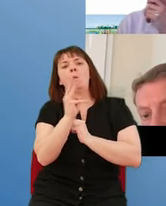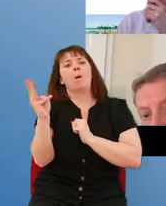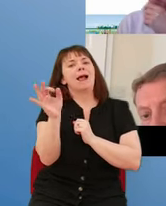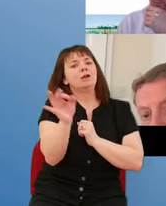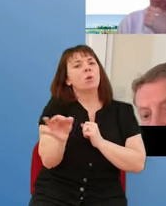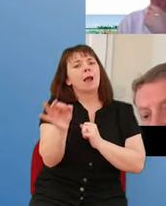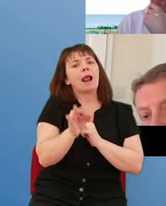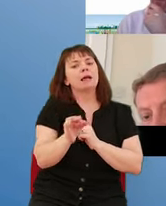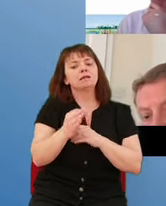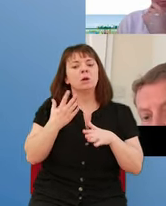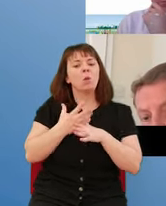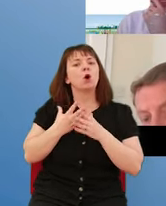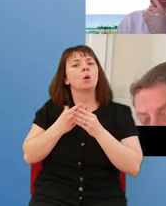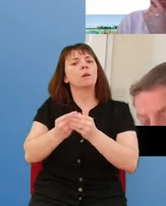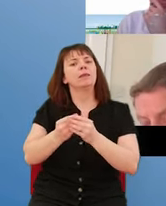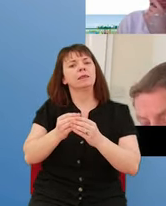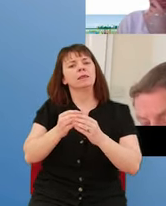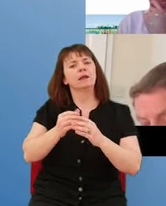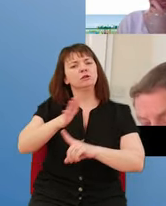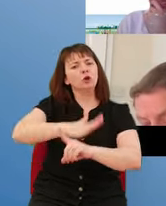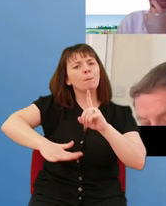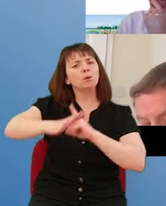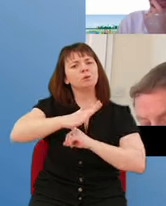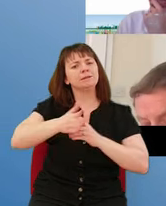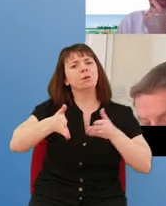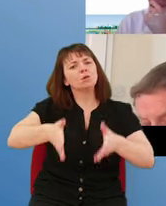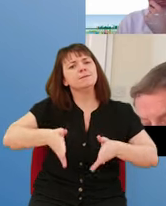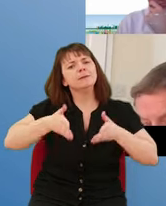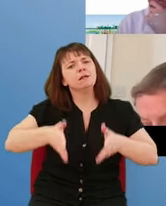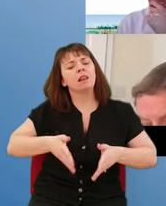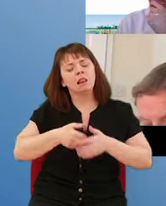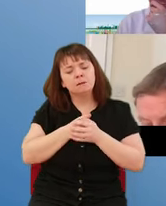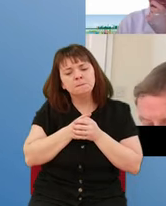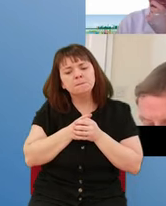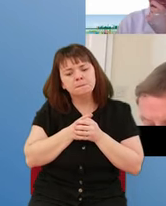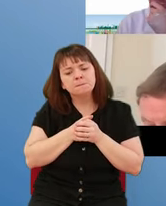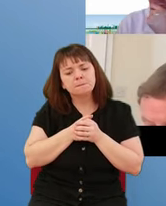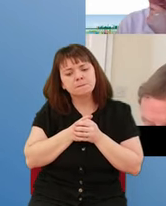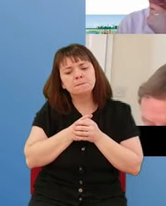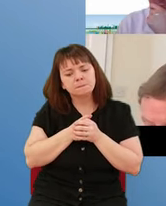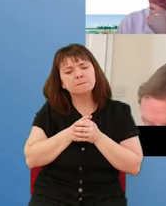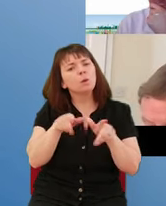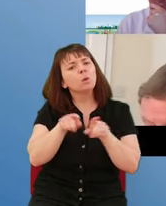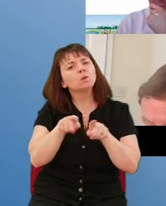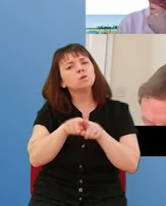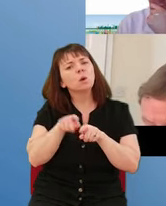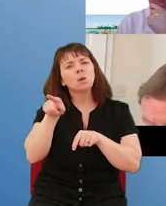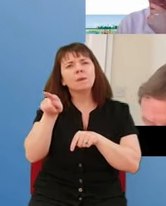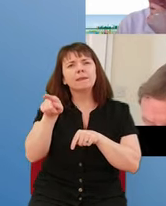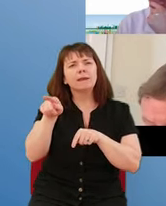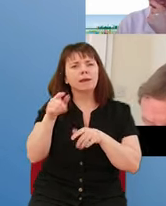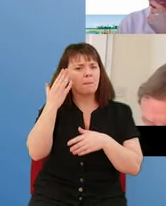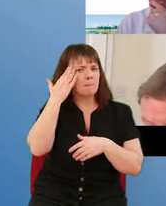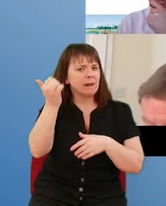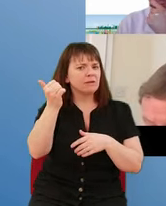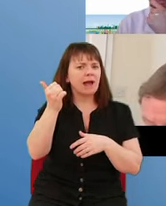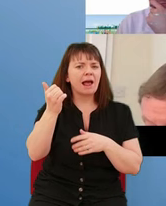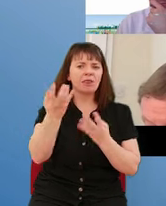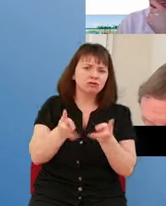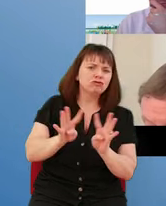and also the mental health trust to try and change the